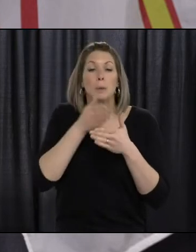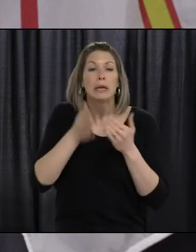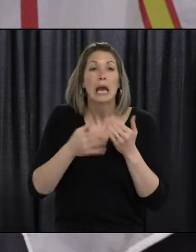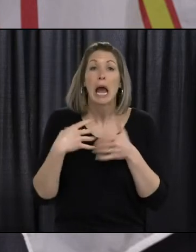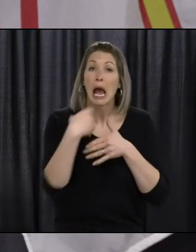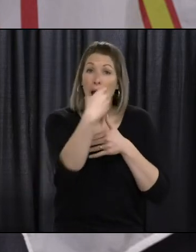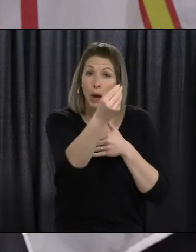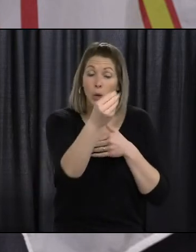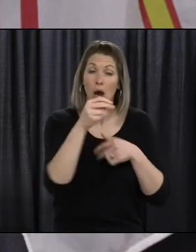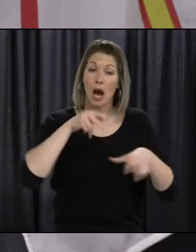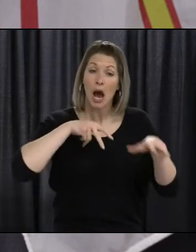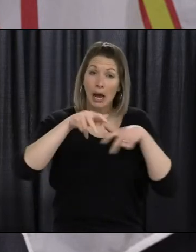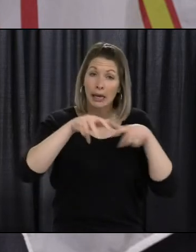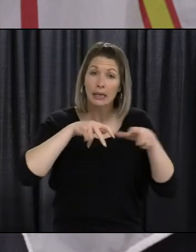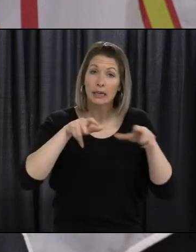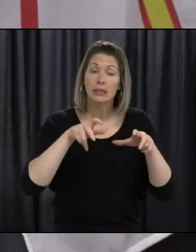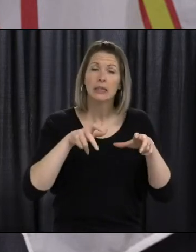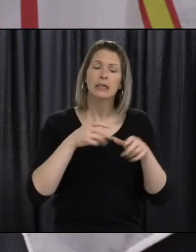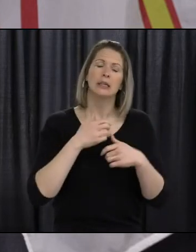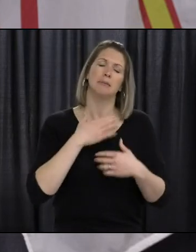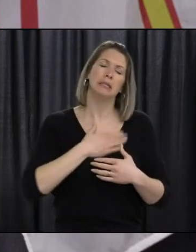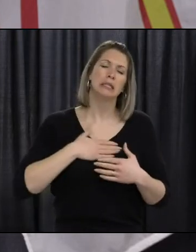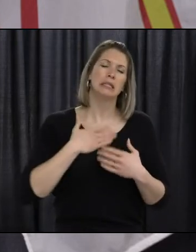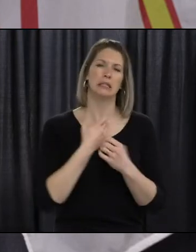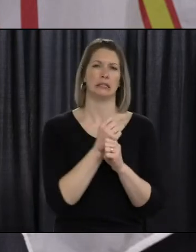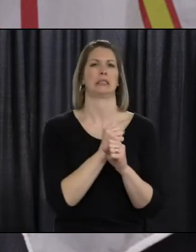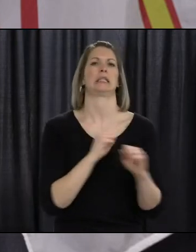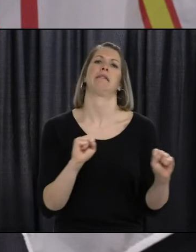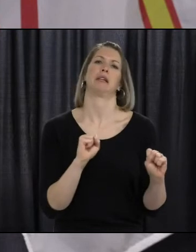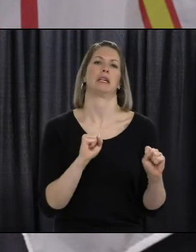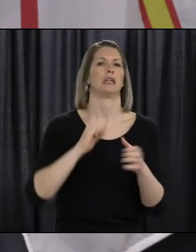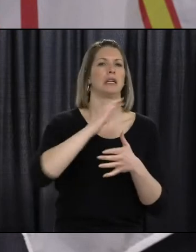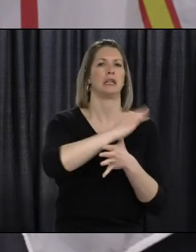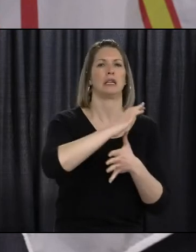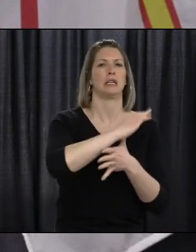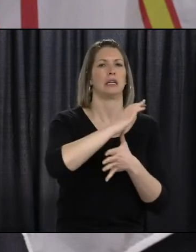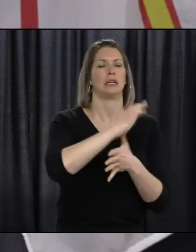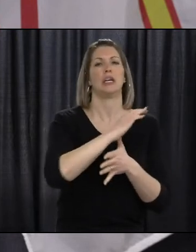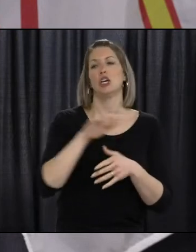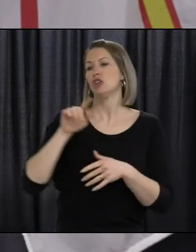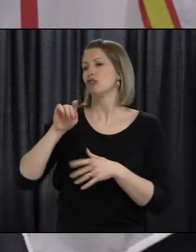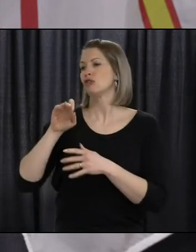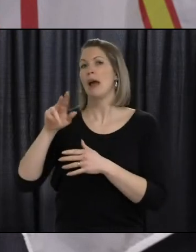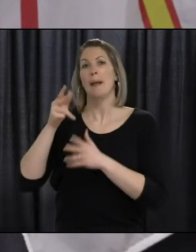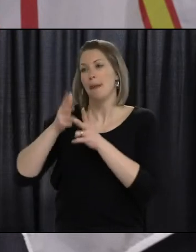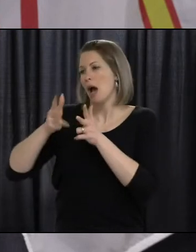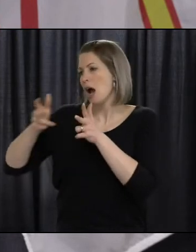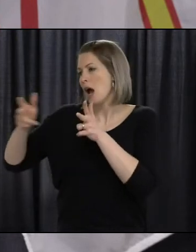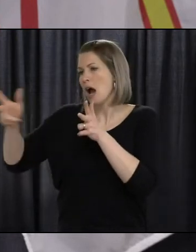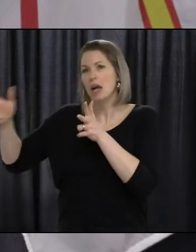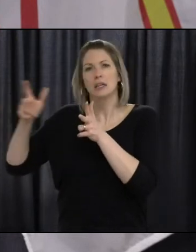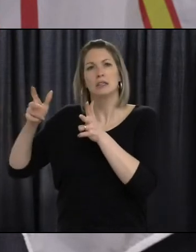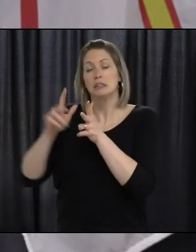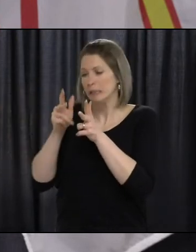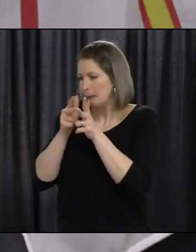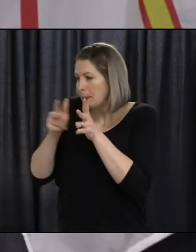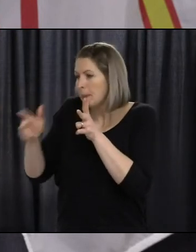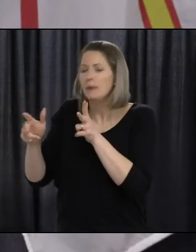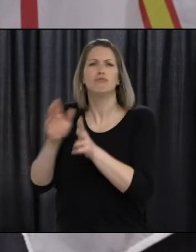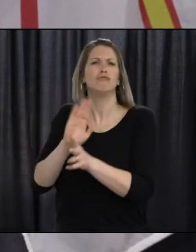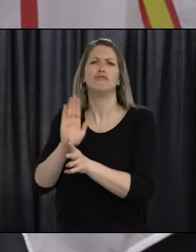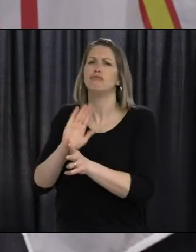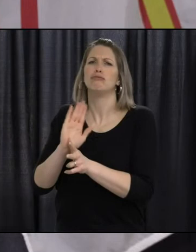do it with people in your bubble. Don't congregate in trailhead parking lots. Stay at least 2 meters or 6 feet